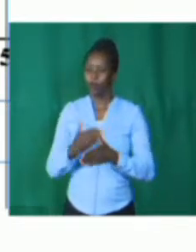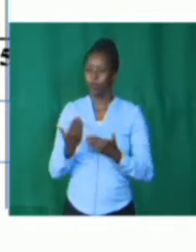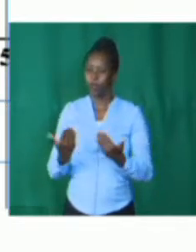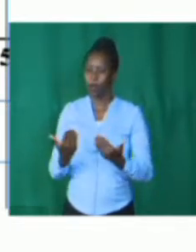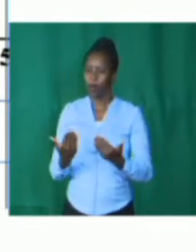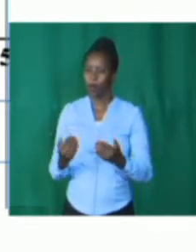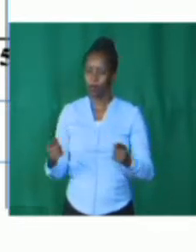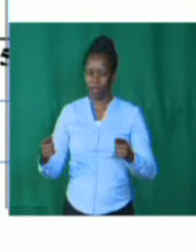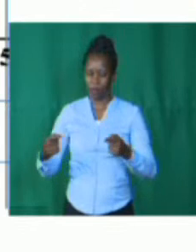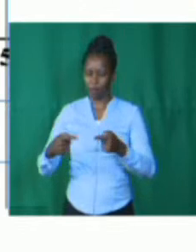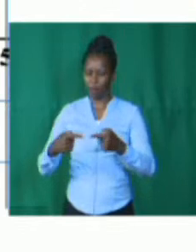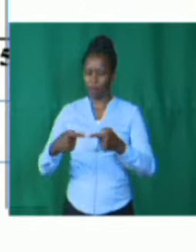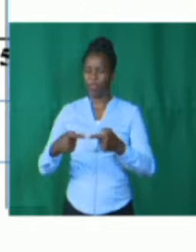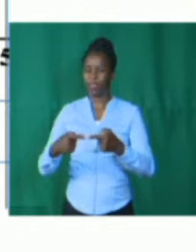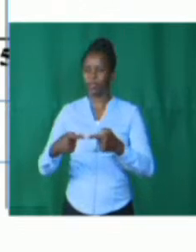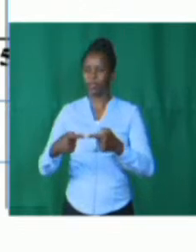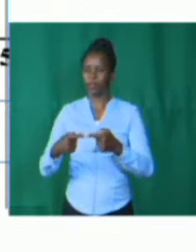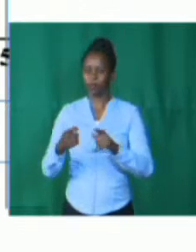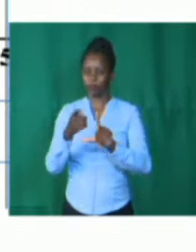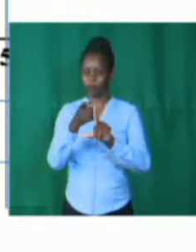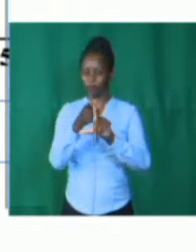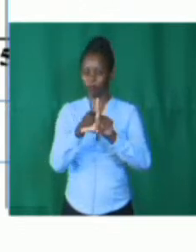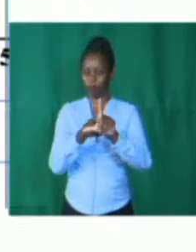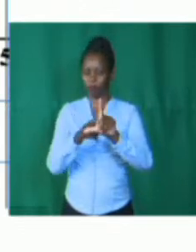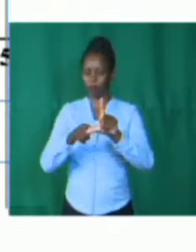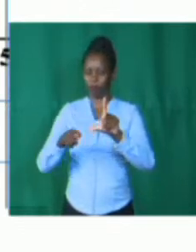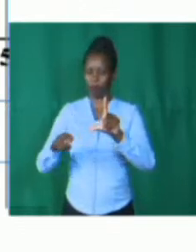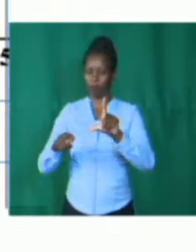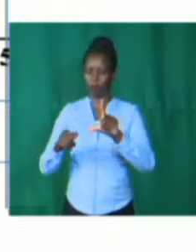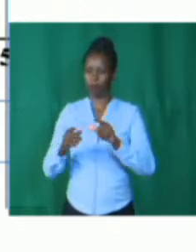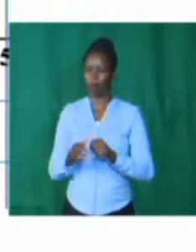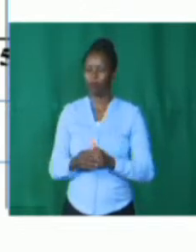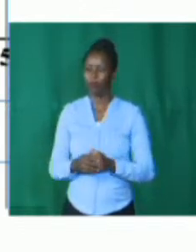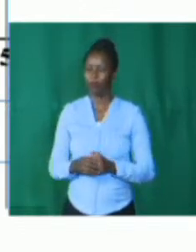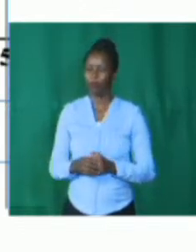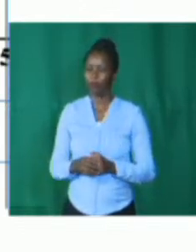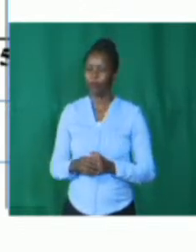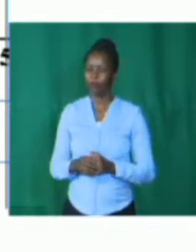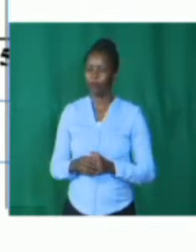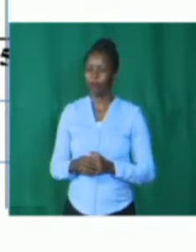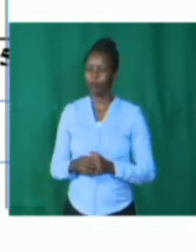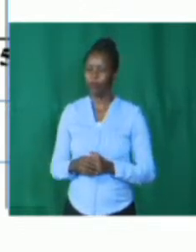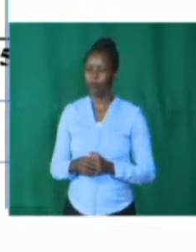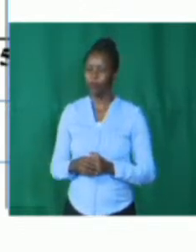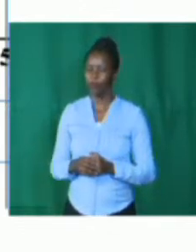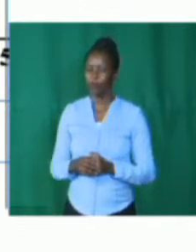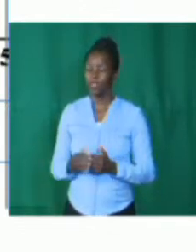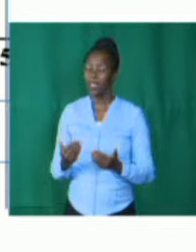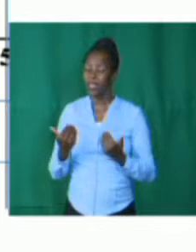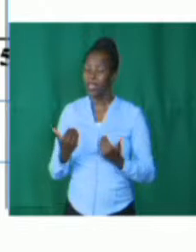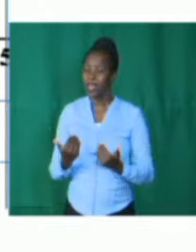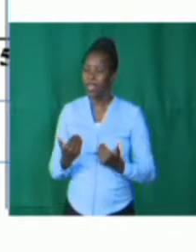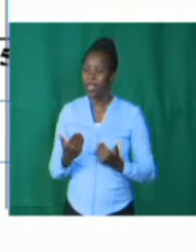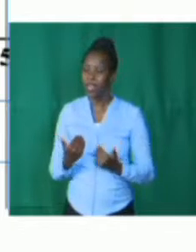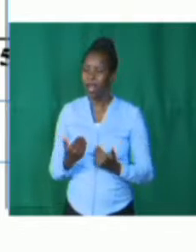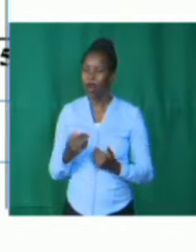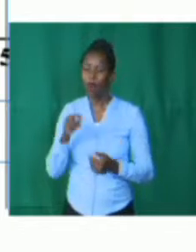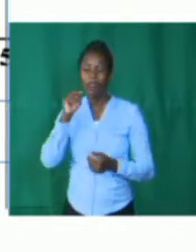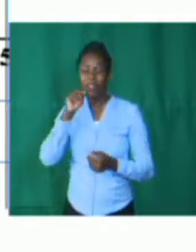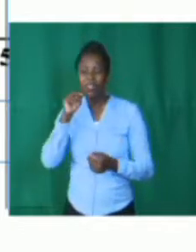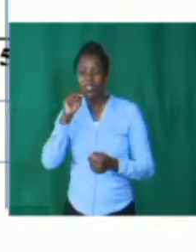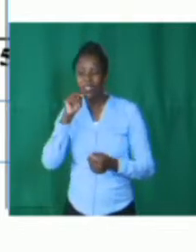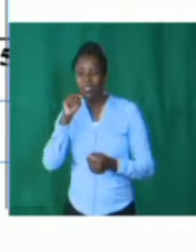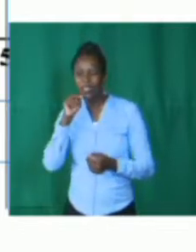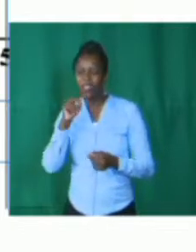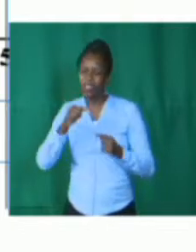at a right angle. Okay, so hence we can now find this